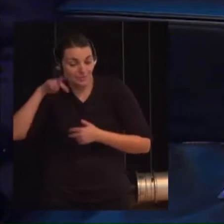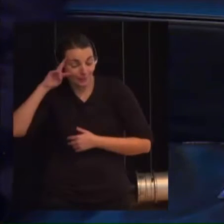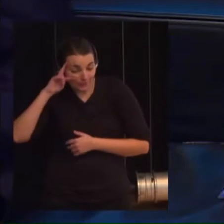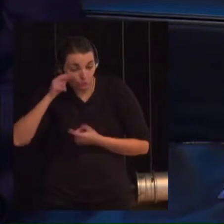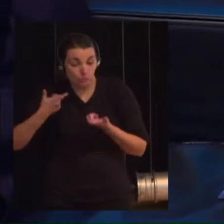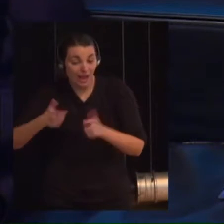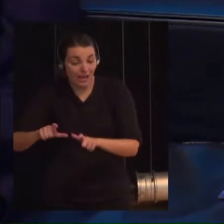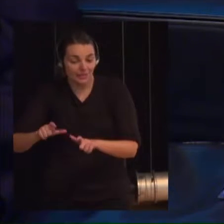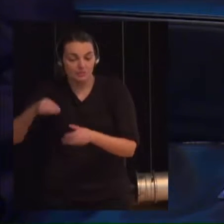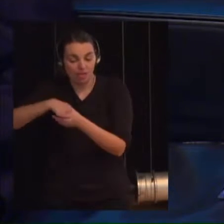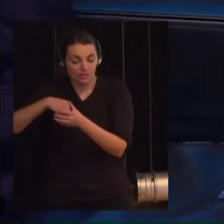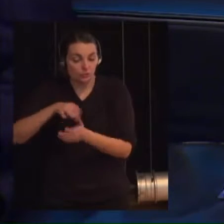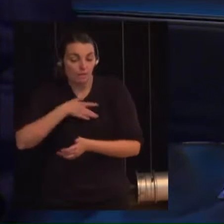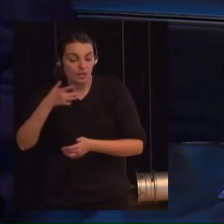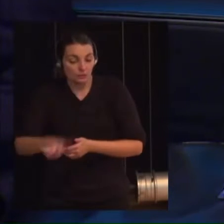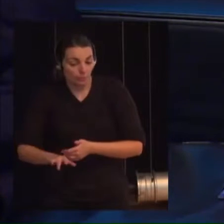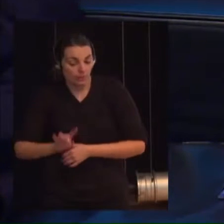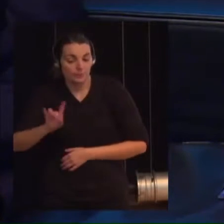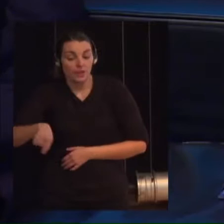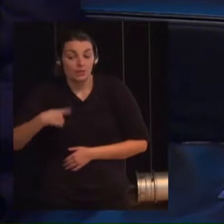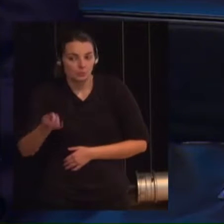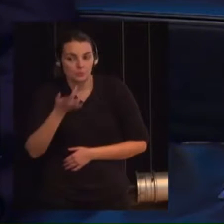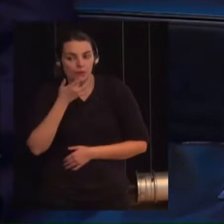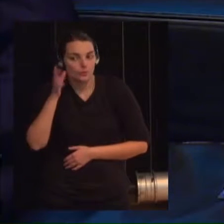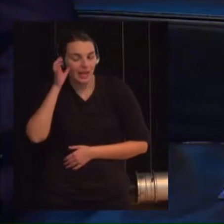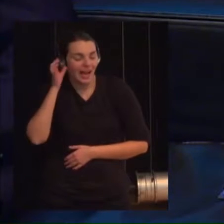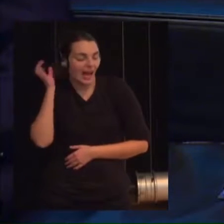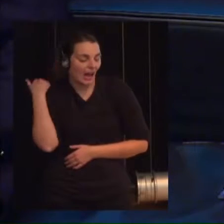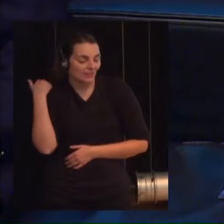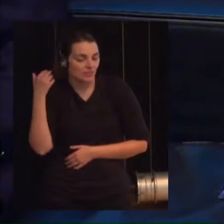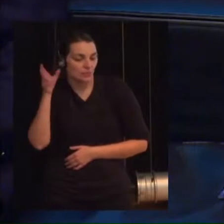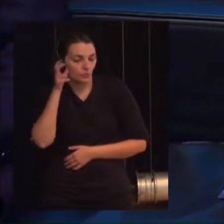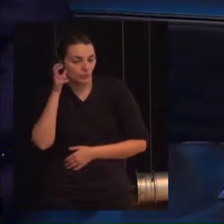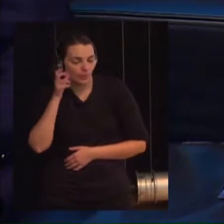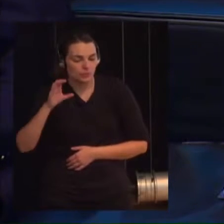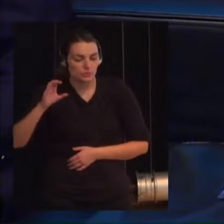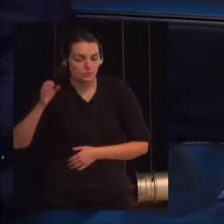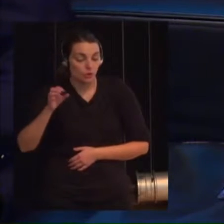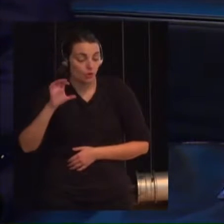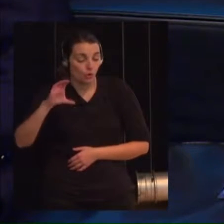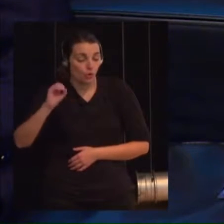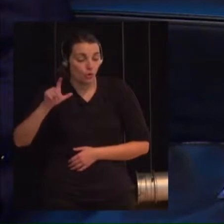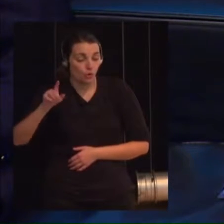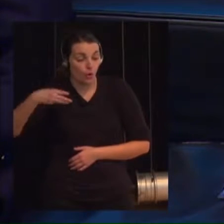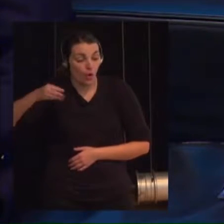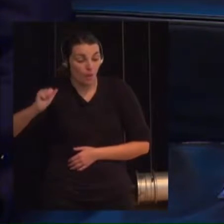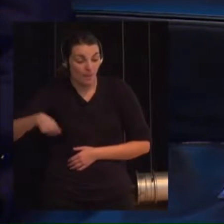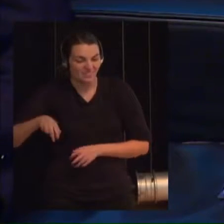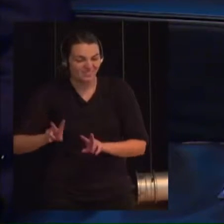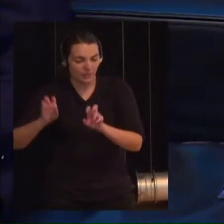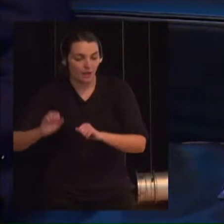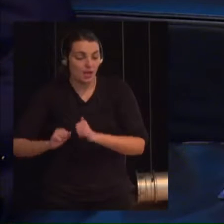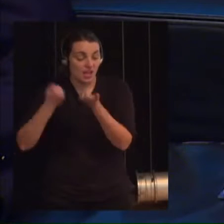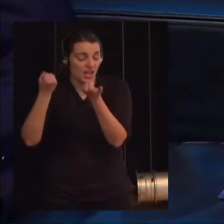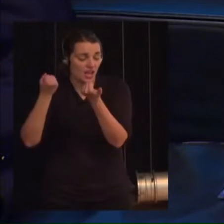all heard Neil Coleman this morning talking about the Resilient Cities Program. Well, I've done a lot of writing about cities and future